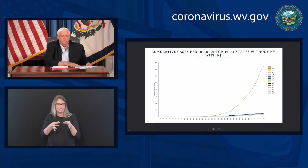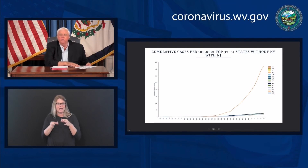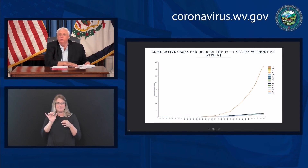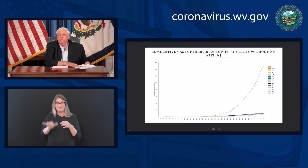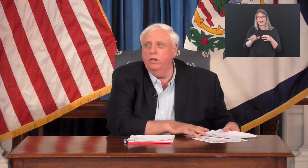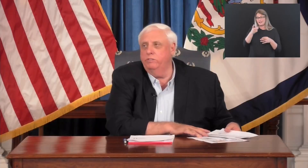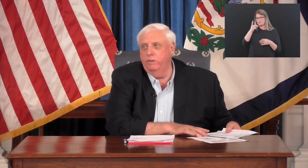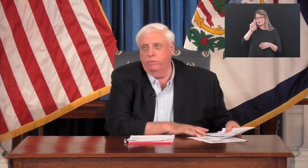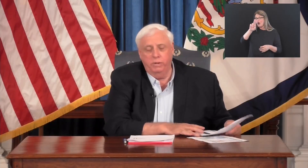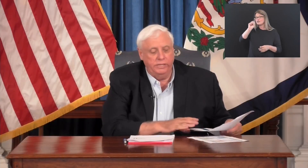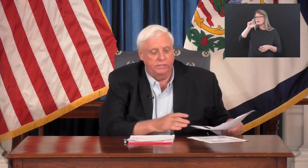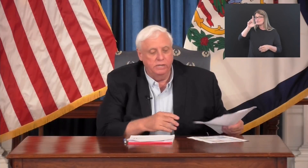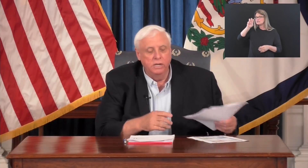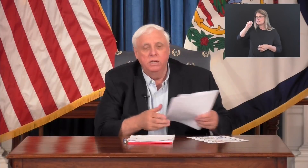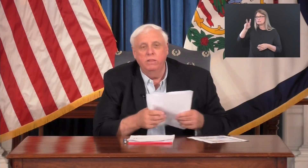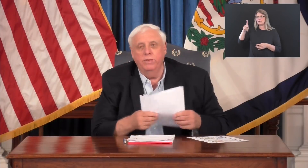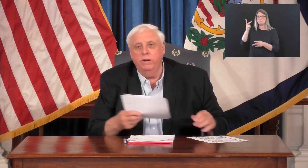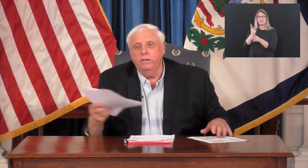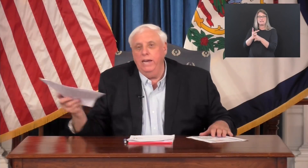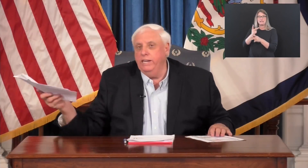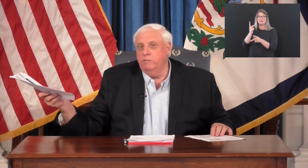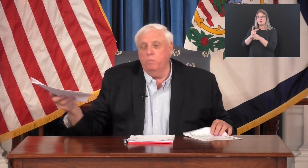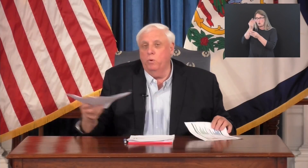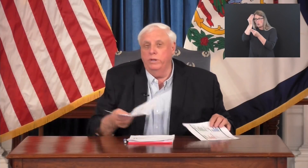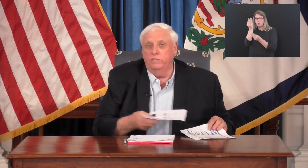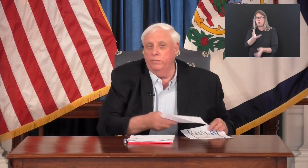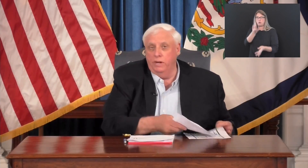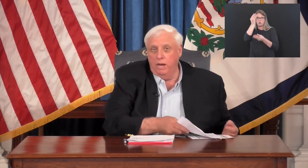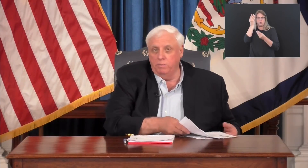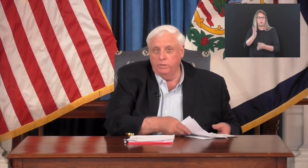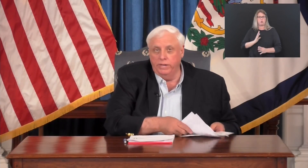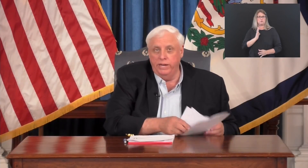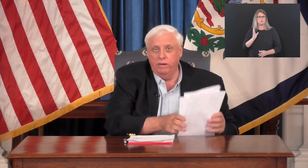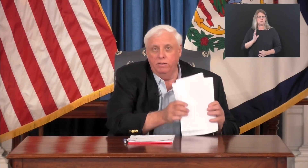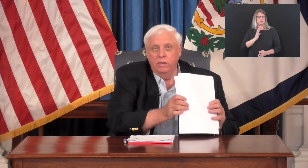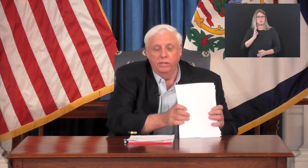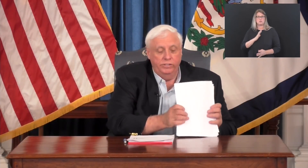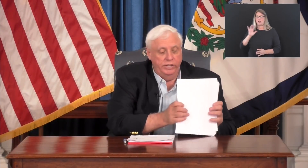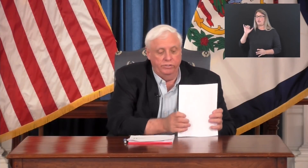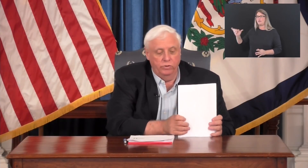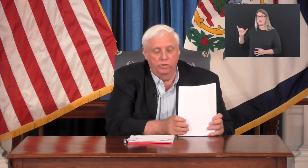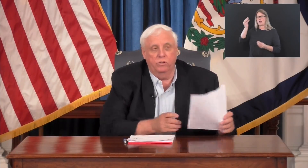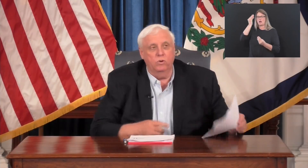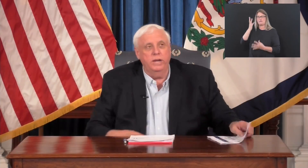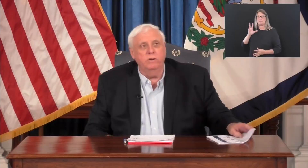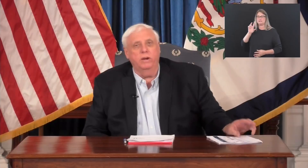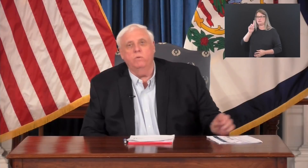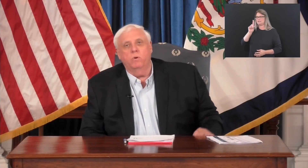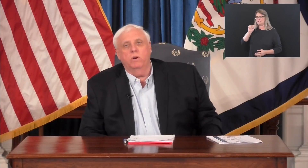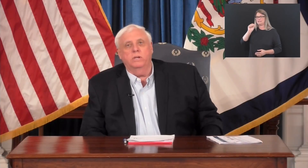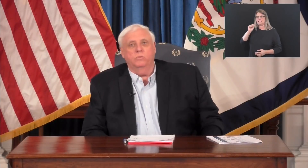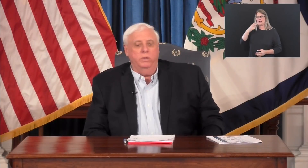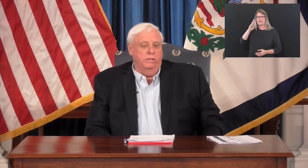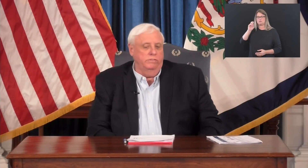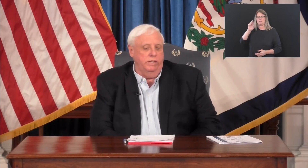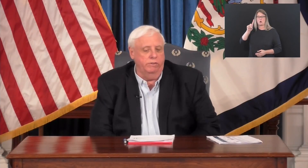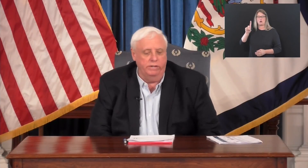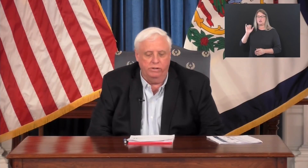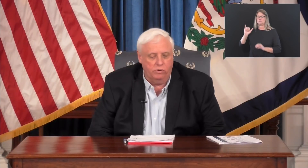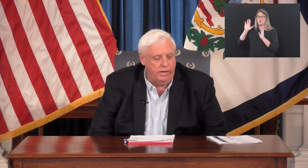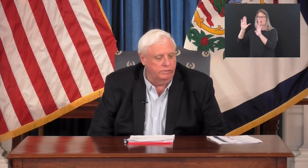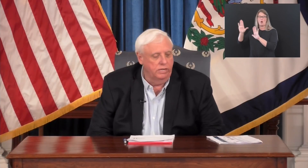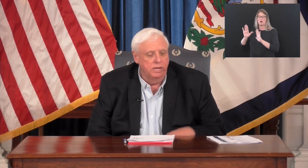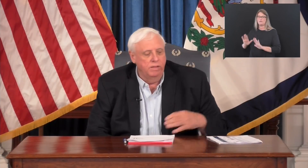given you tons of information. Their dashboard is phenomenal now. She's doing great work, as well as